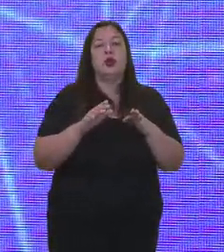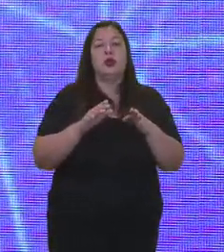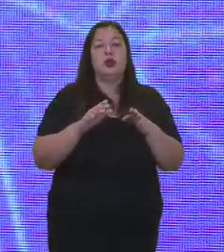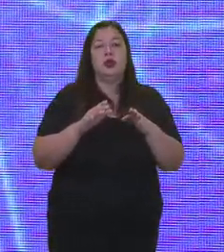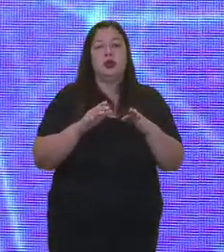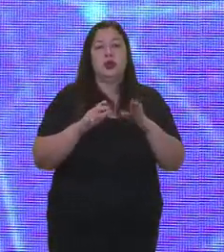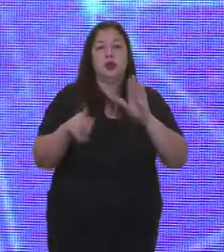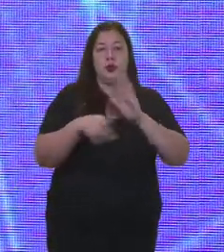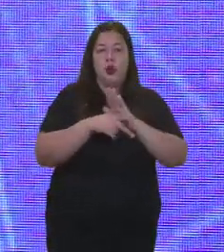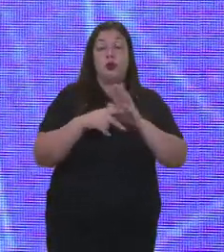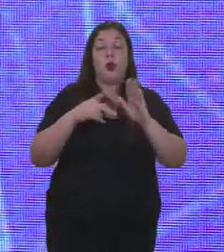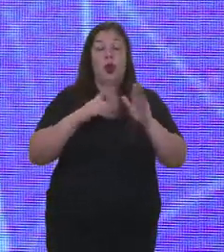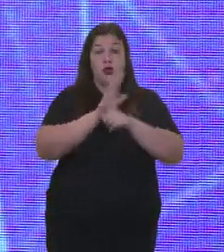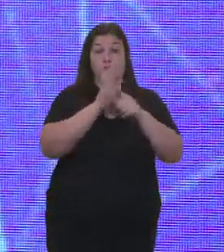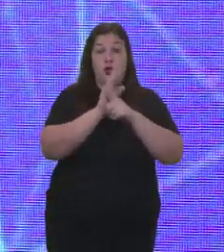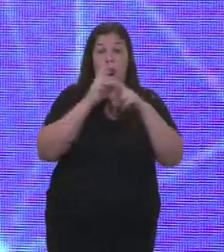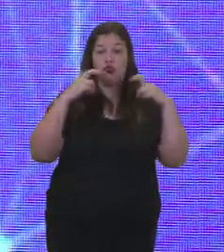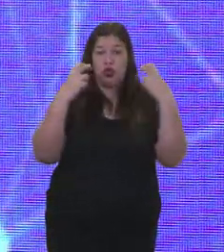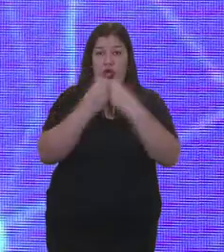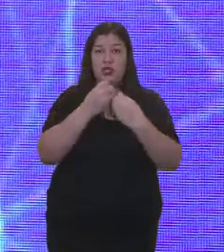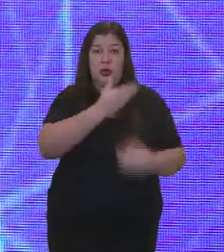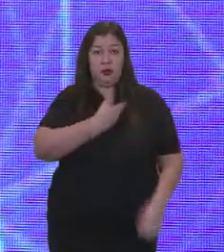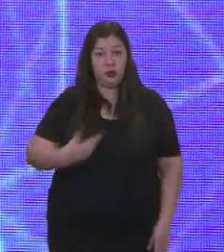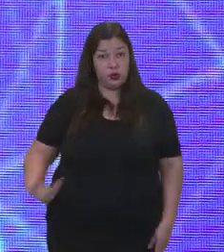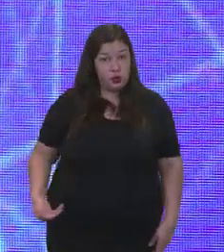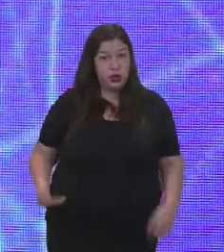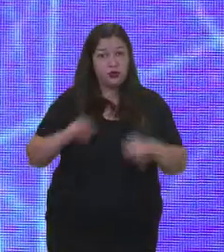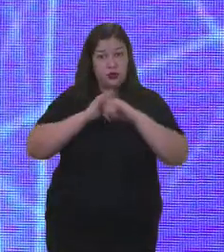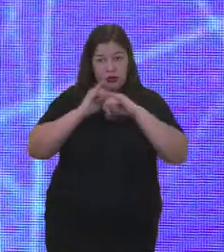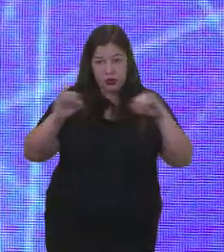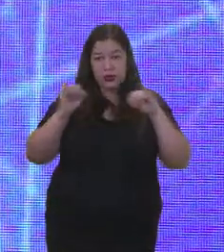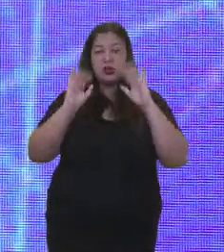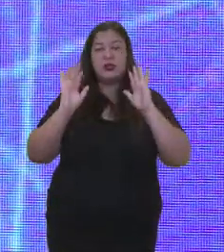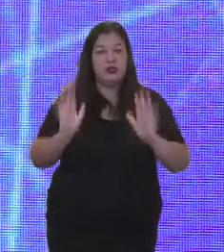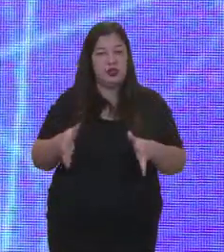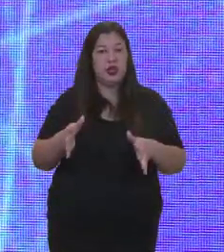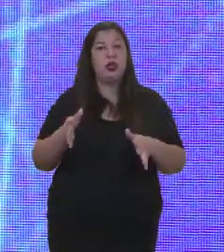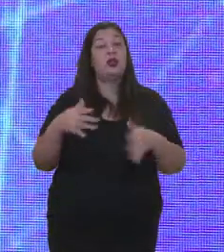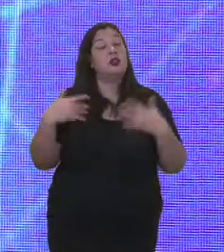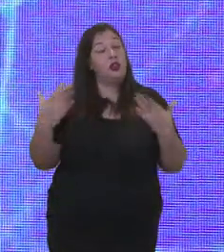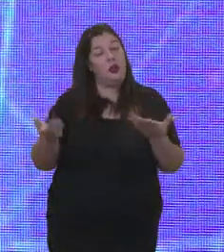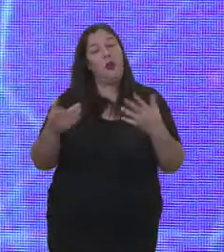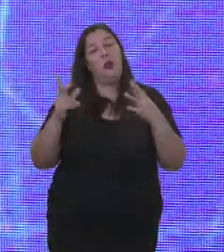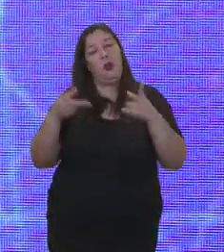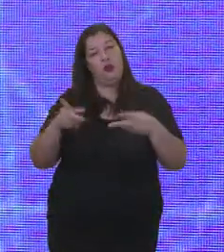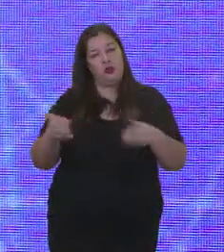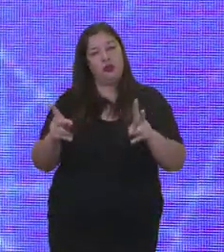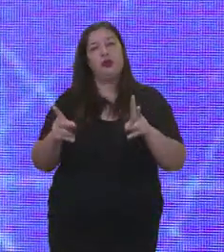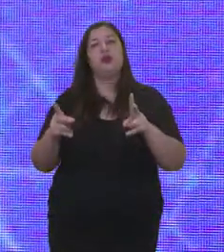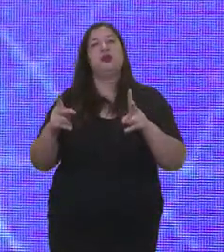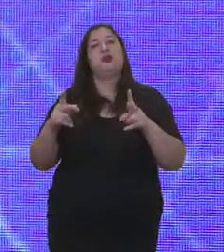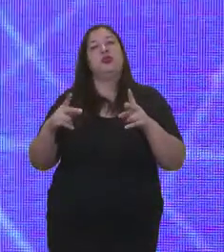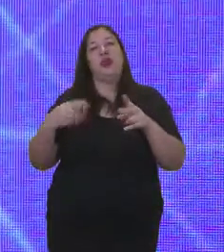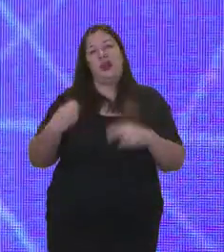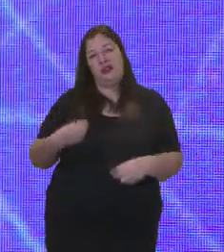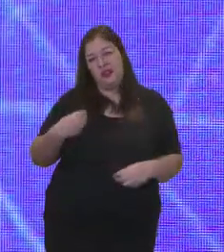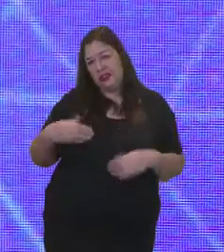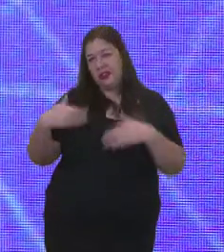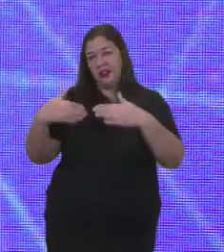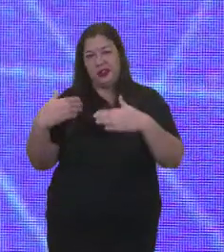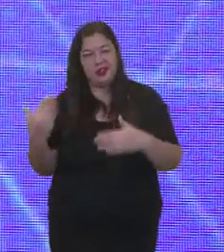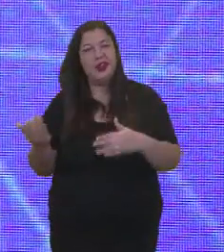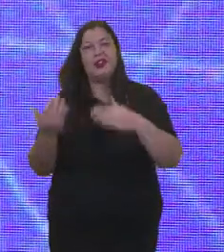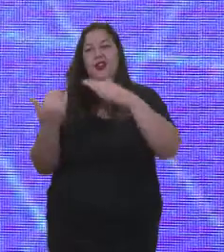exchange. I helped to format this public hearing. And then I carry on